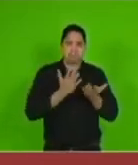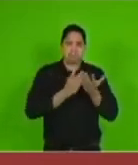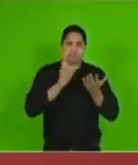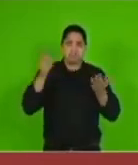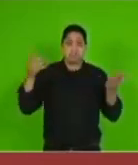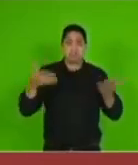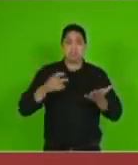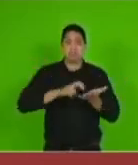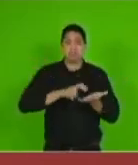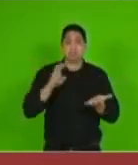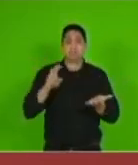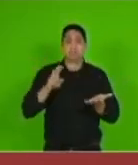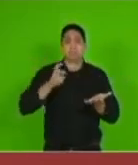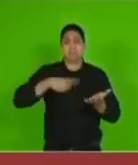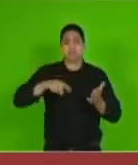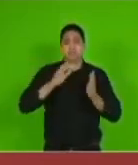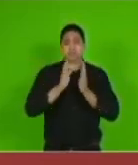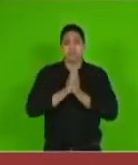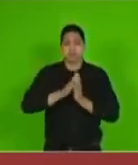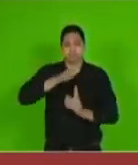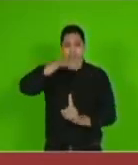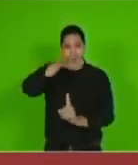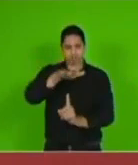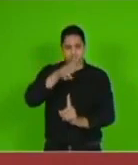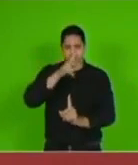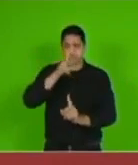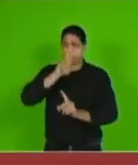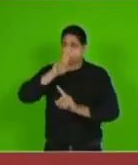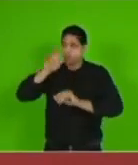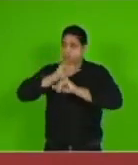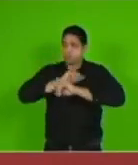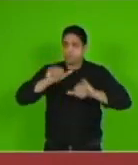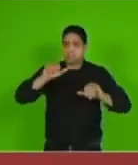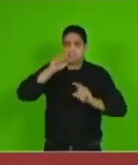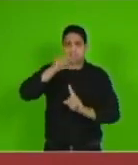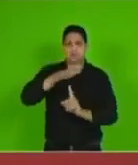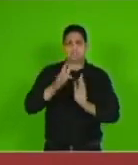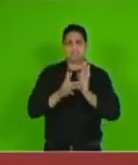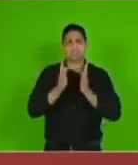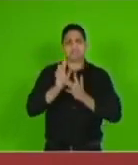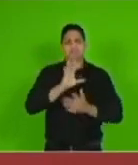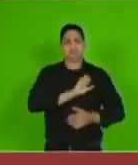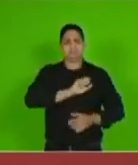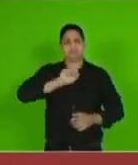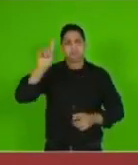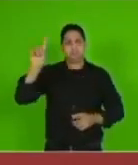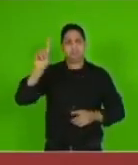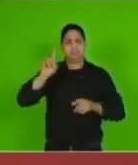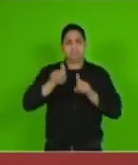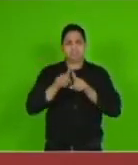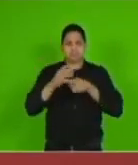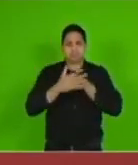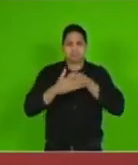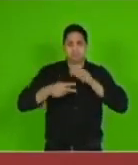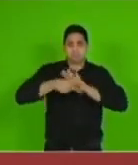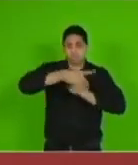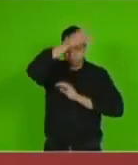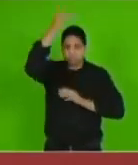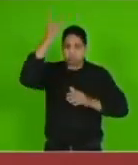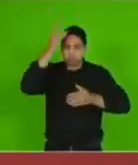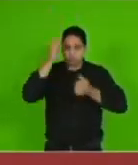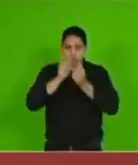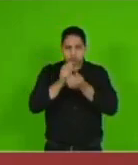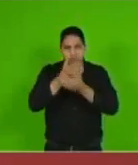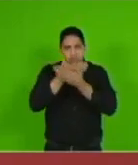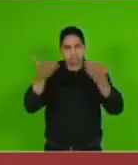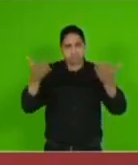that have also meditated upon your word this morning. And we pray for the grace of the Lord, the love of God, and the